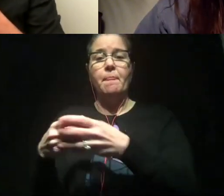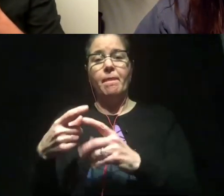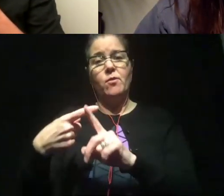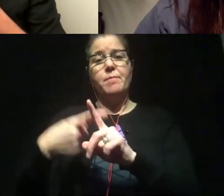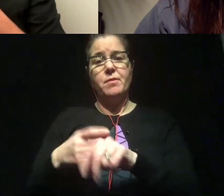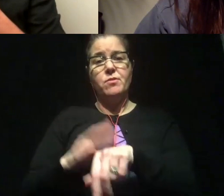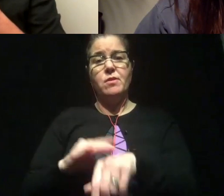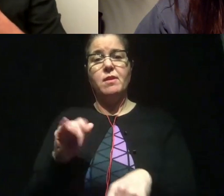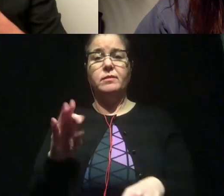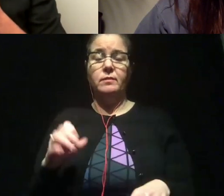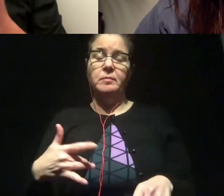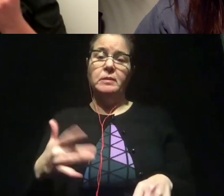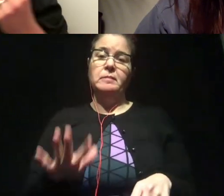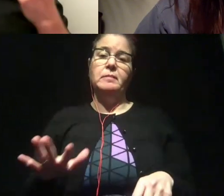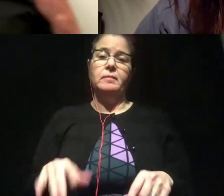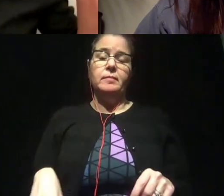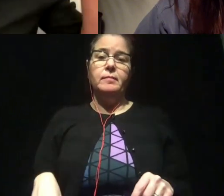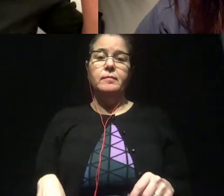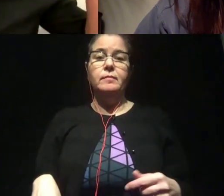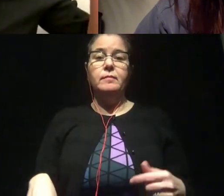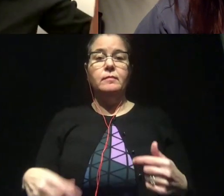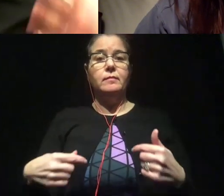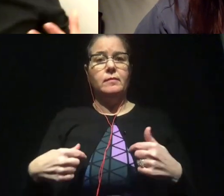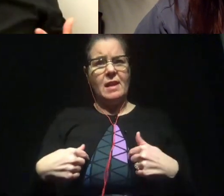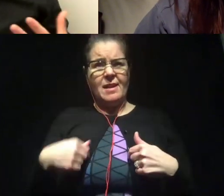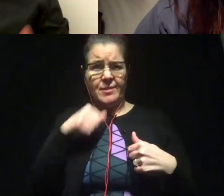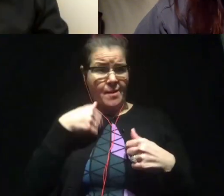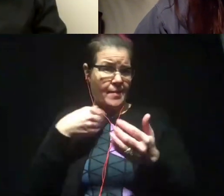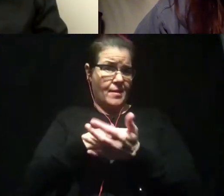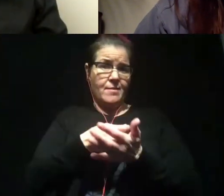on the ice. And I don't have that kind of money